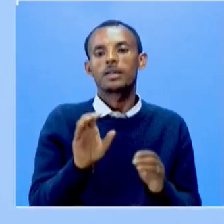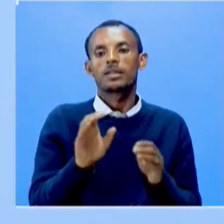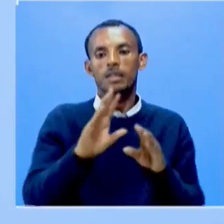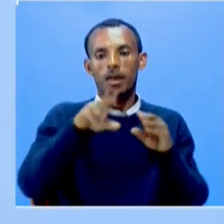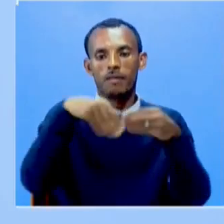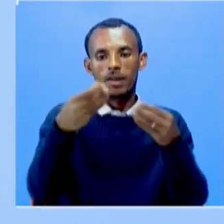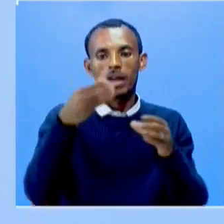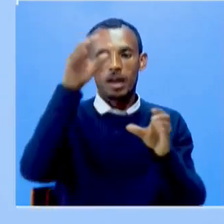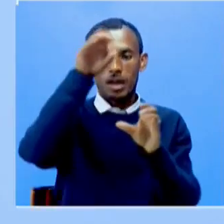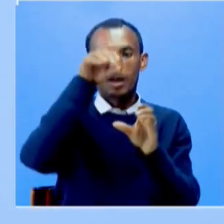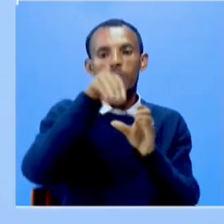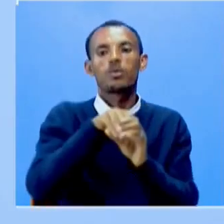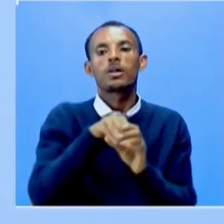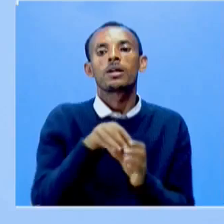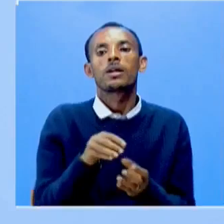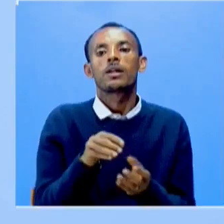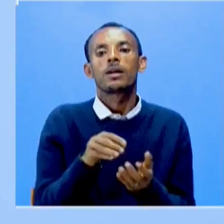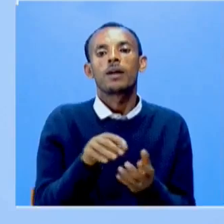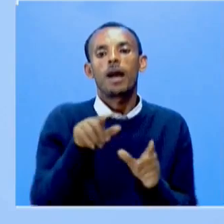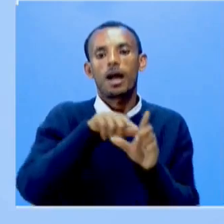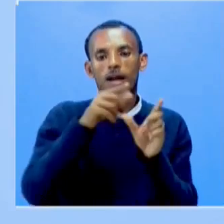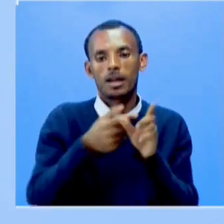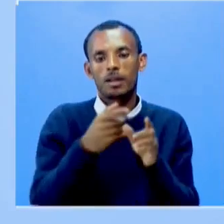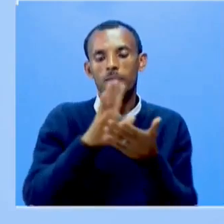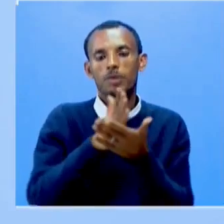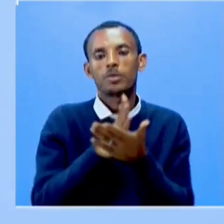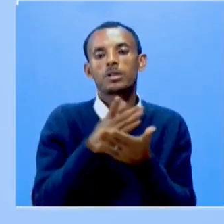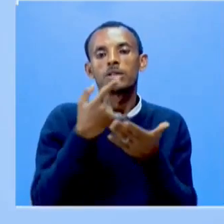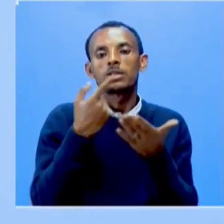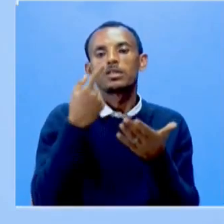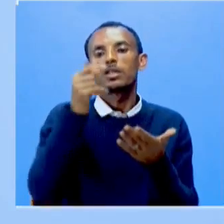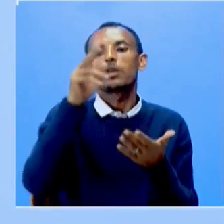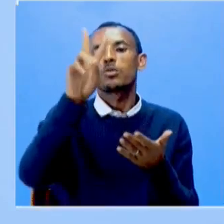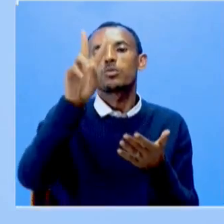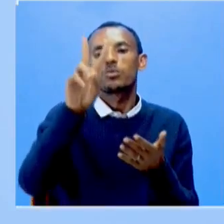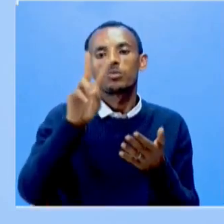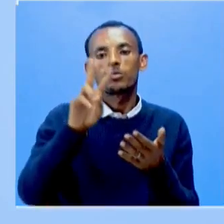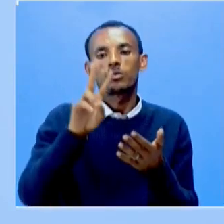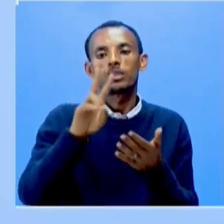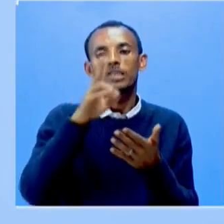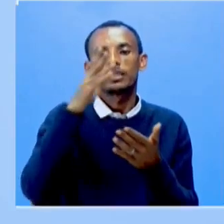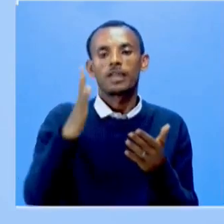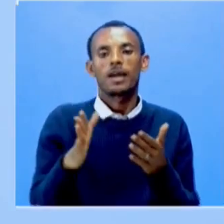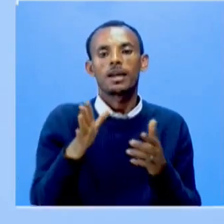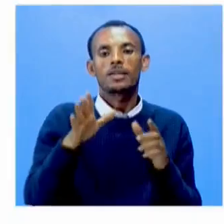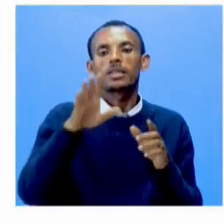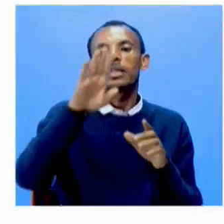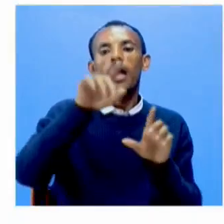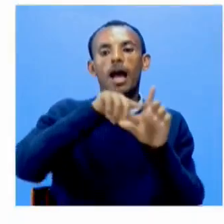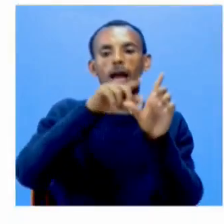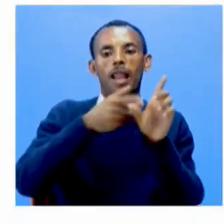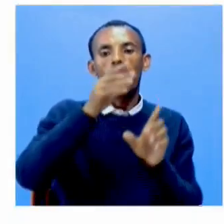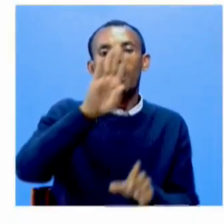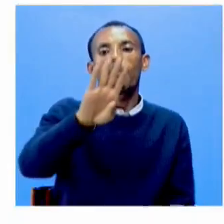angle between these two sides is this one. The included angle between the two sides is this one.